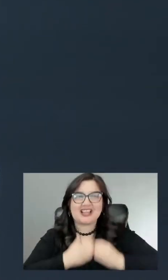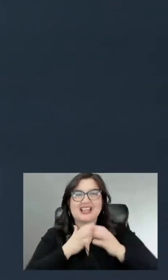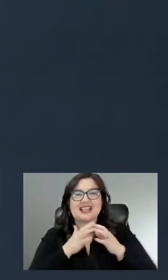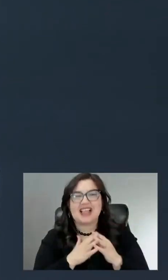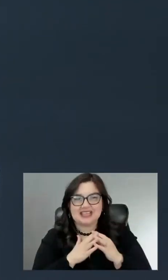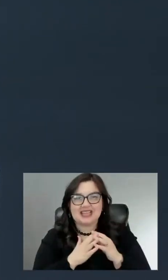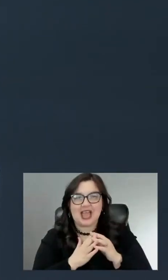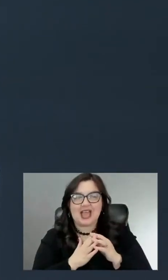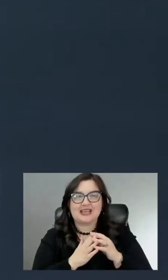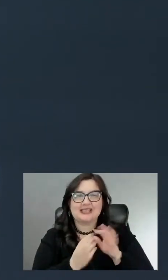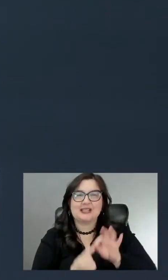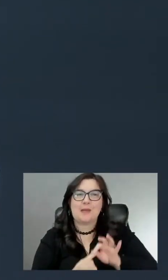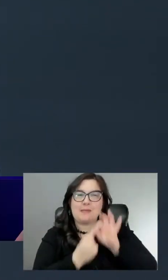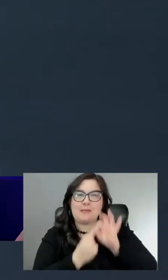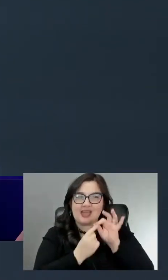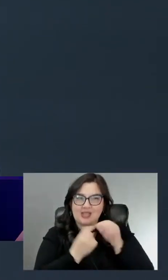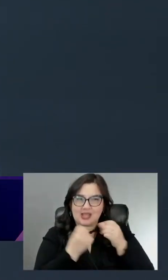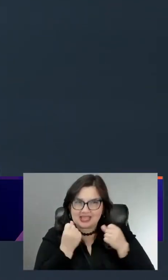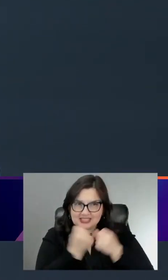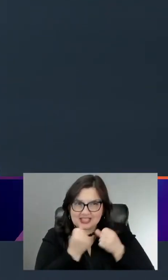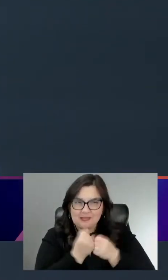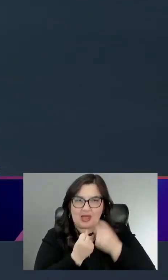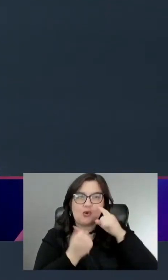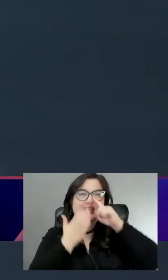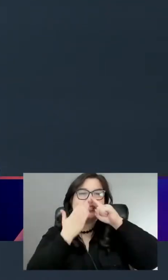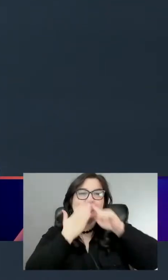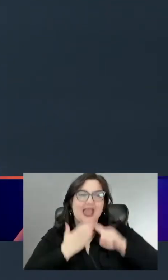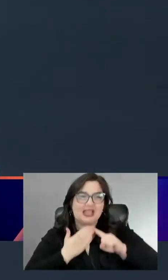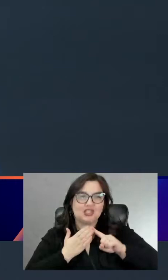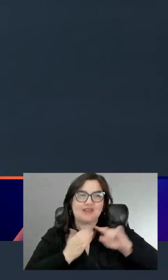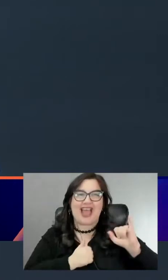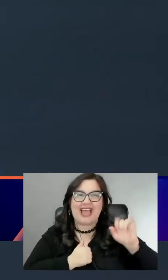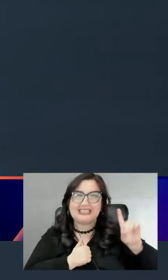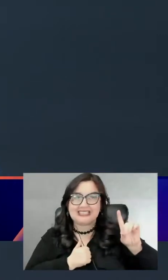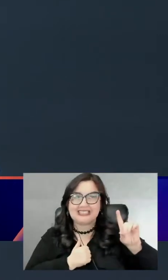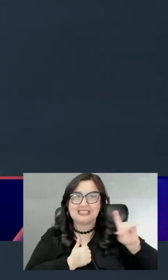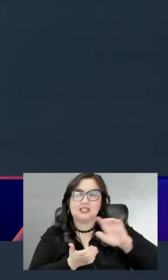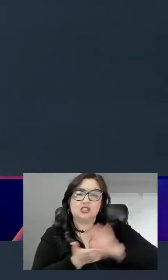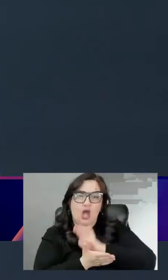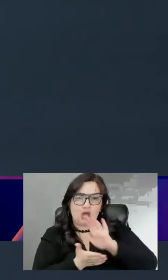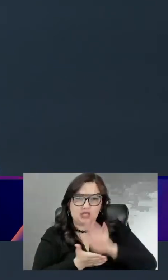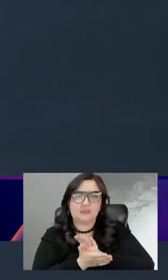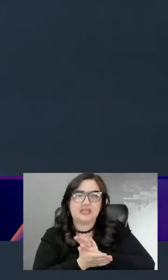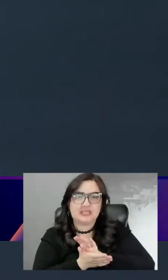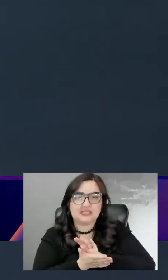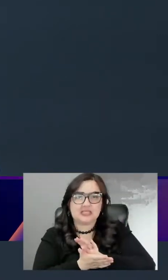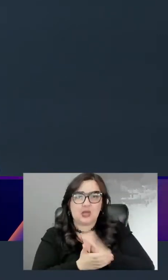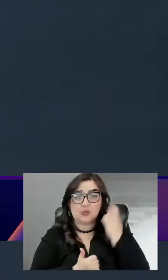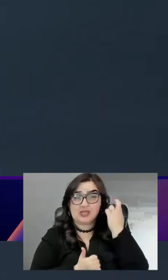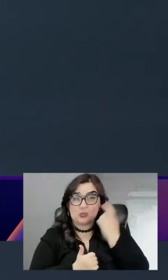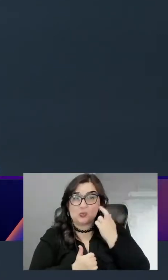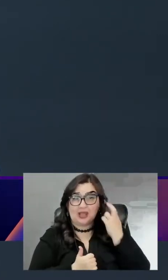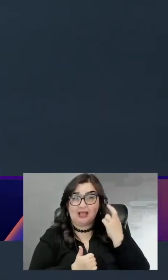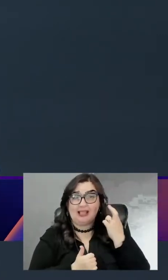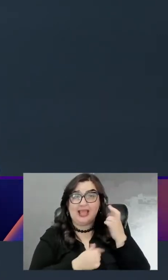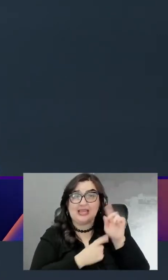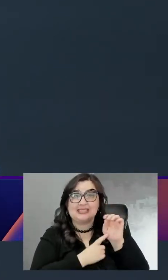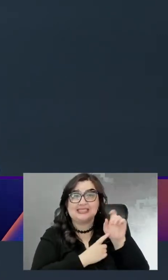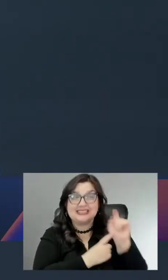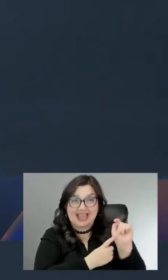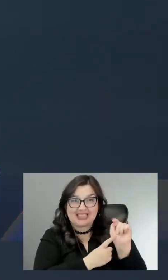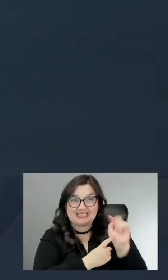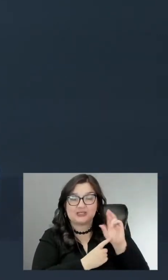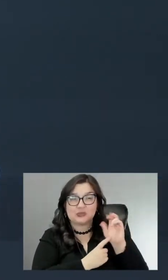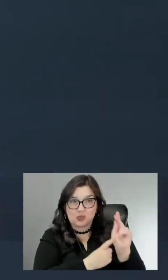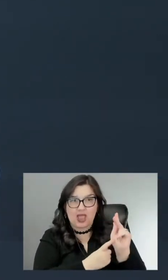for extraction of ID documents. And what we have realized is that, Textract does a great job of extracting data from